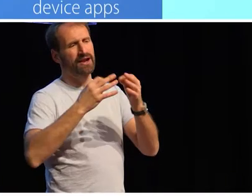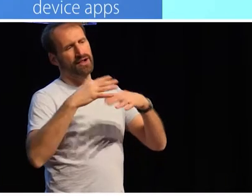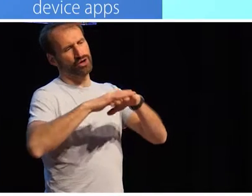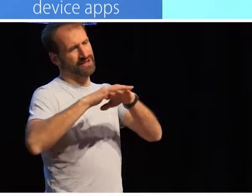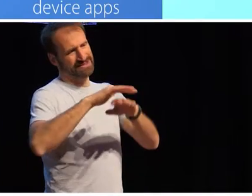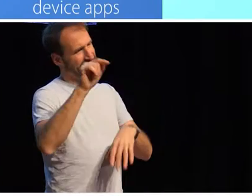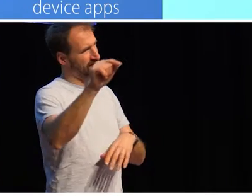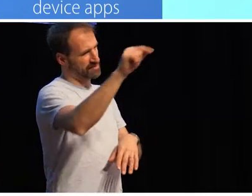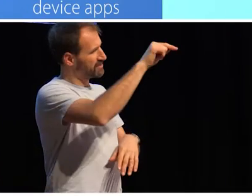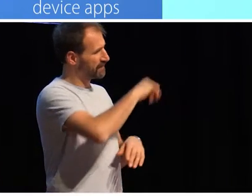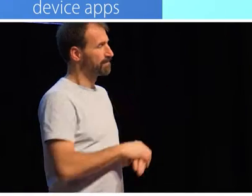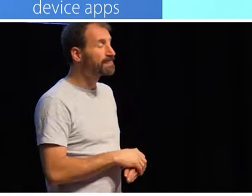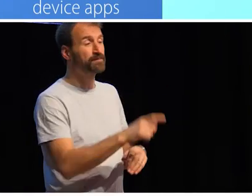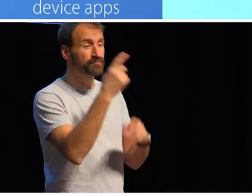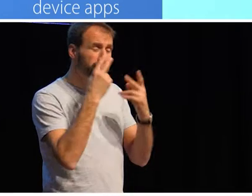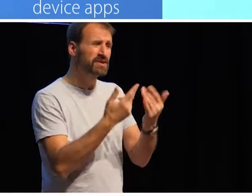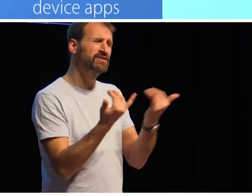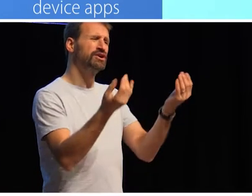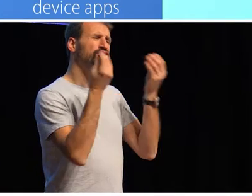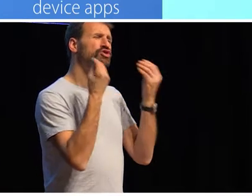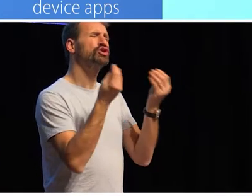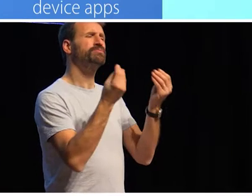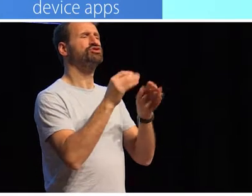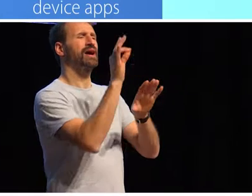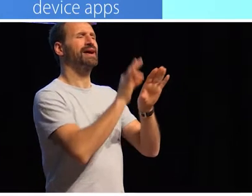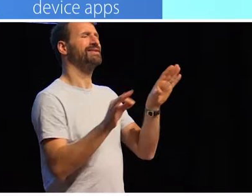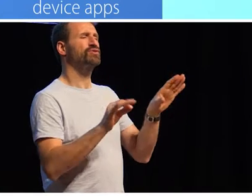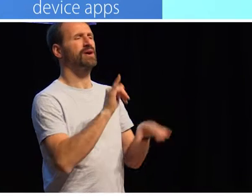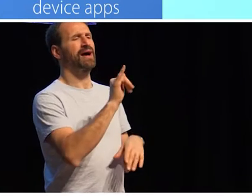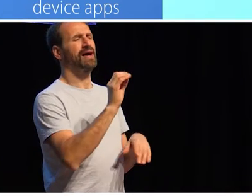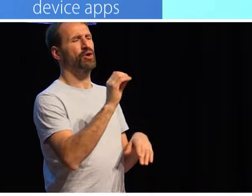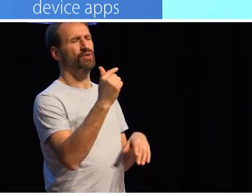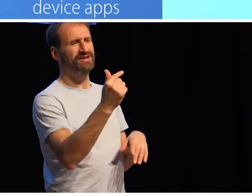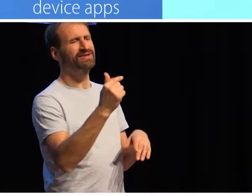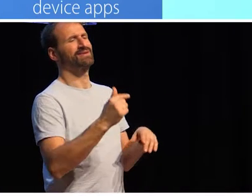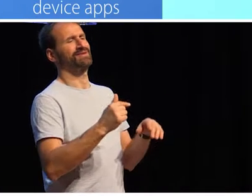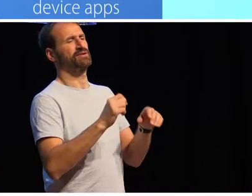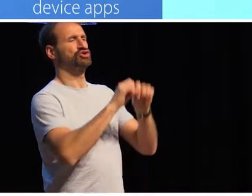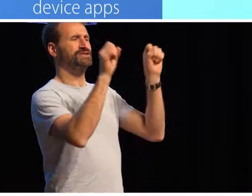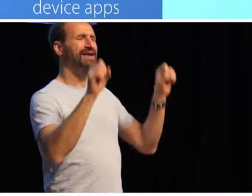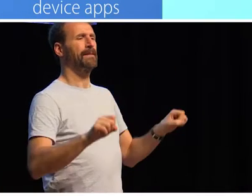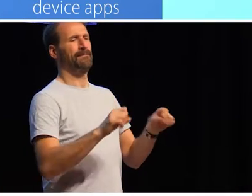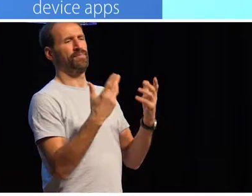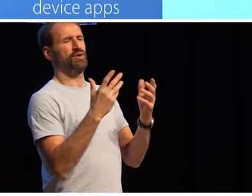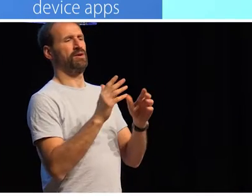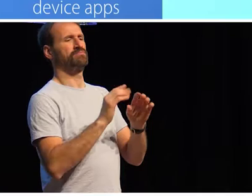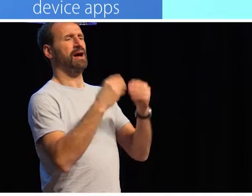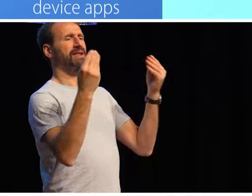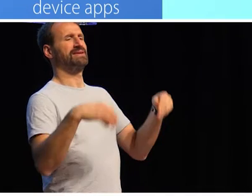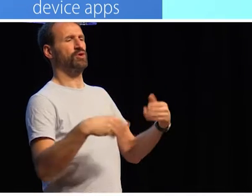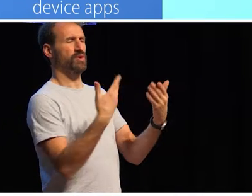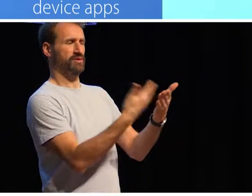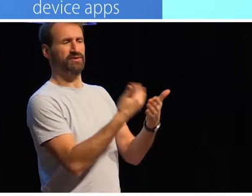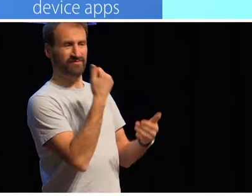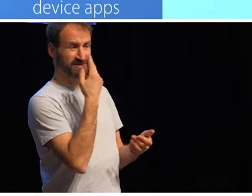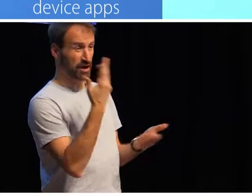If we look at the typical architecture of an IoT system or IoT application, you can see that on one hand, we